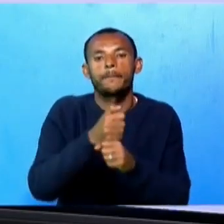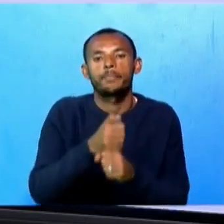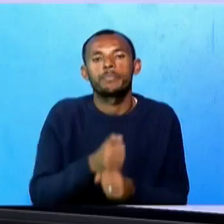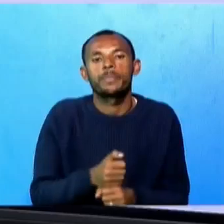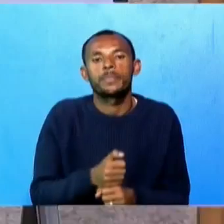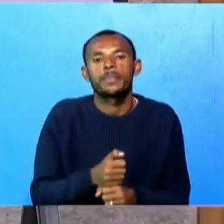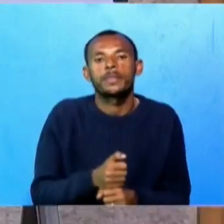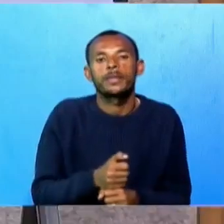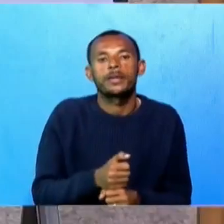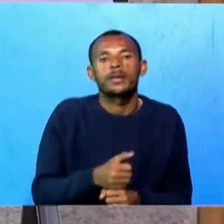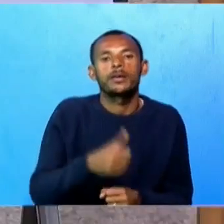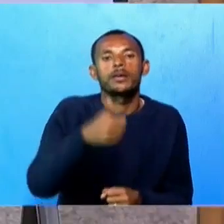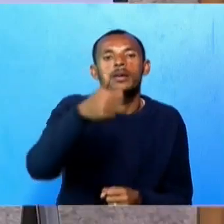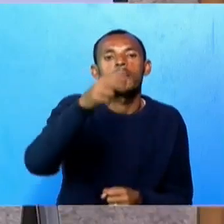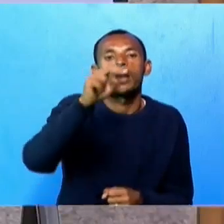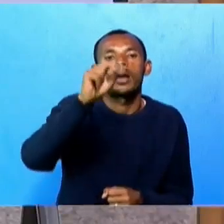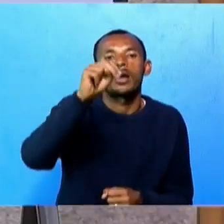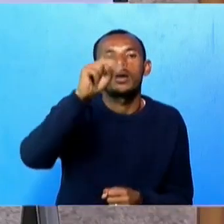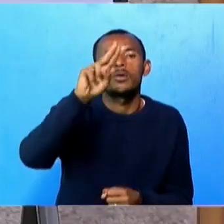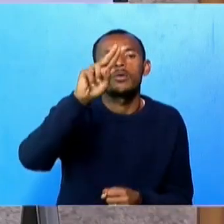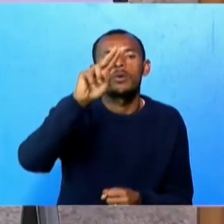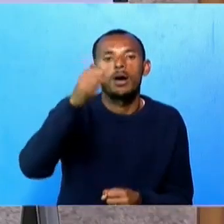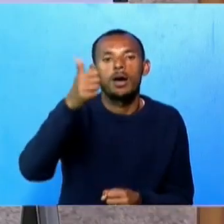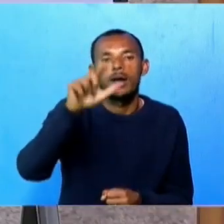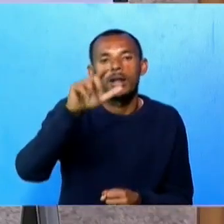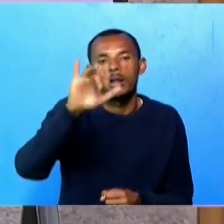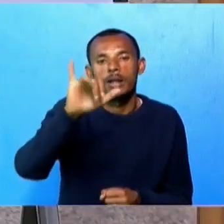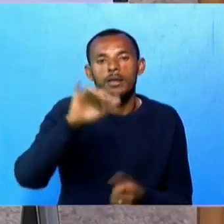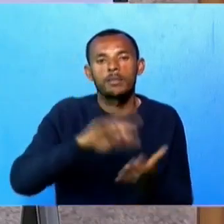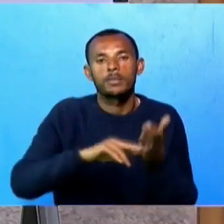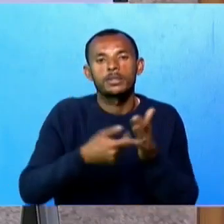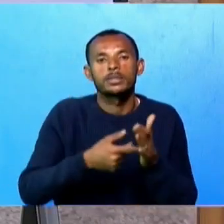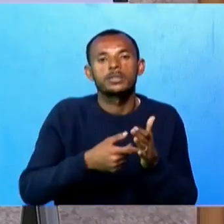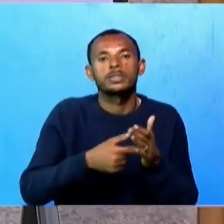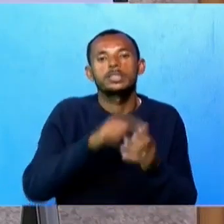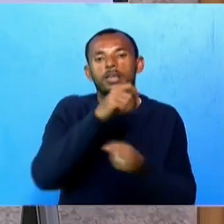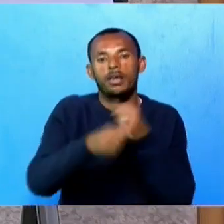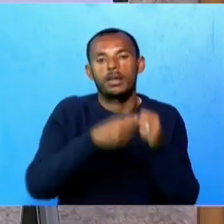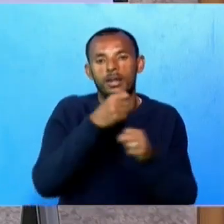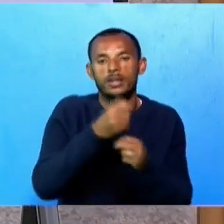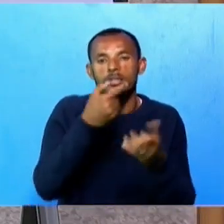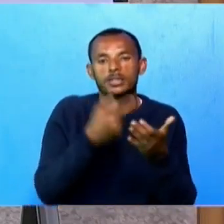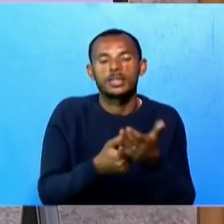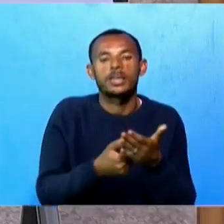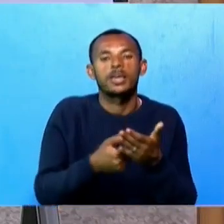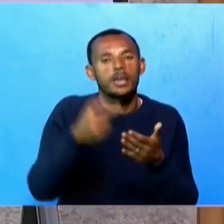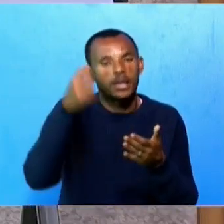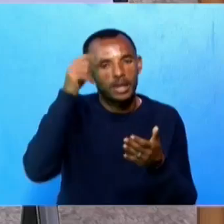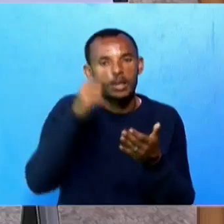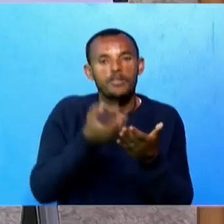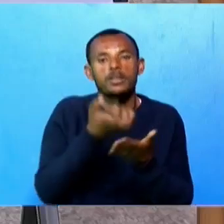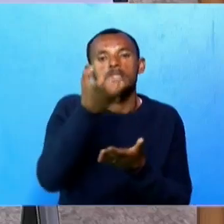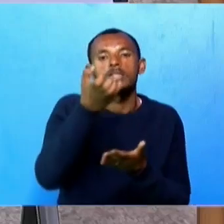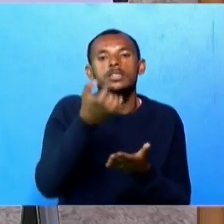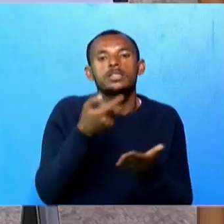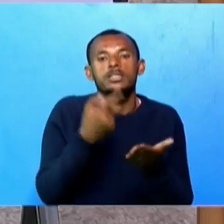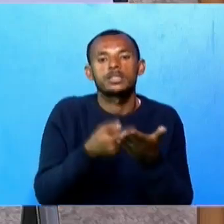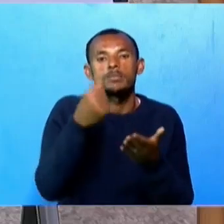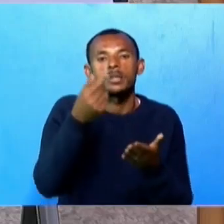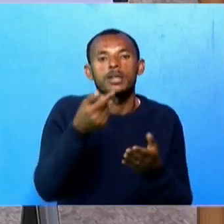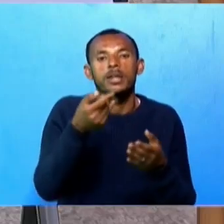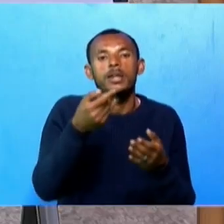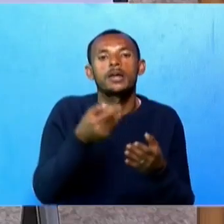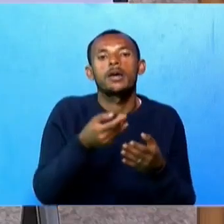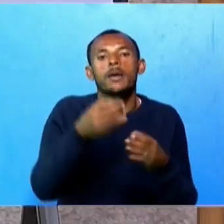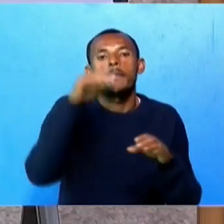repeat it. Per annum means per year. So he invested this much amount of money in a bank at a